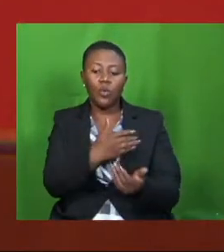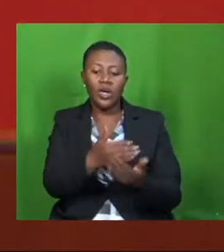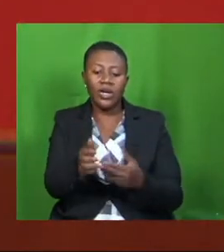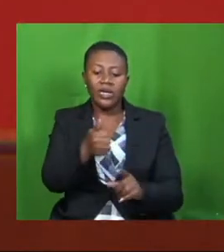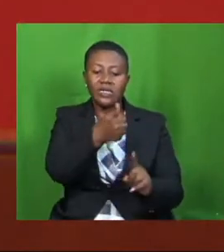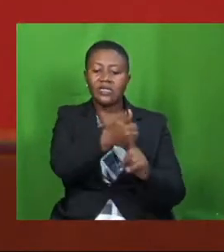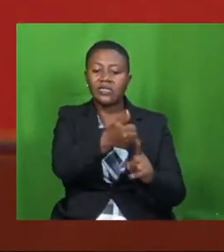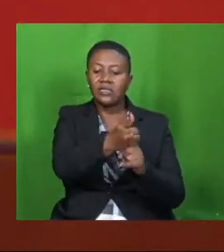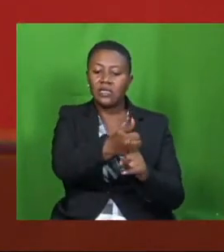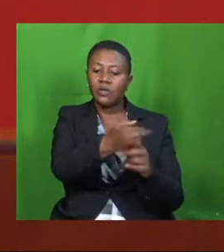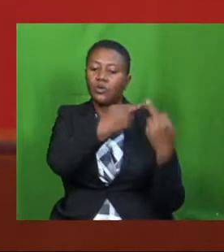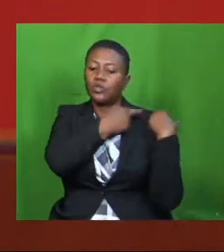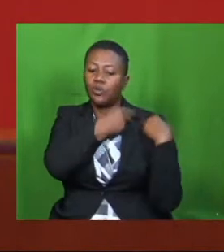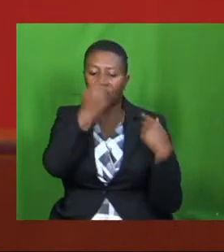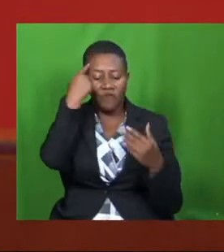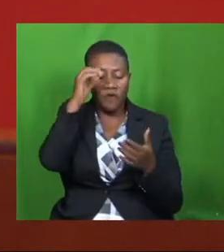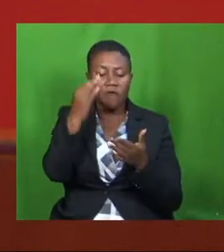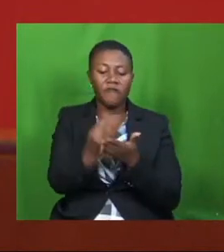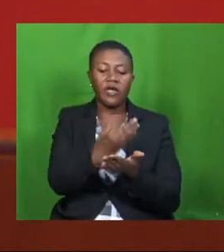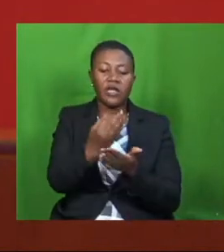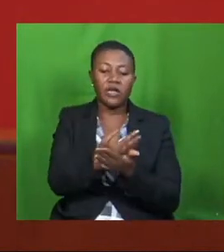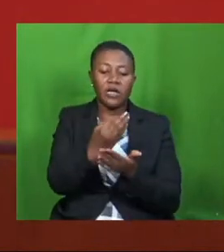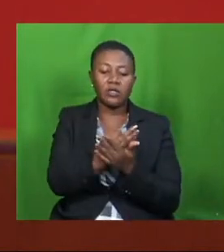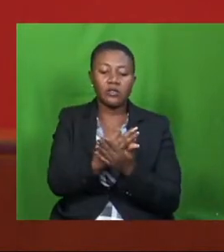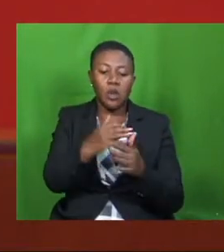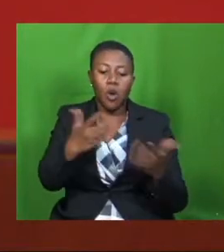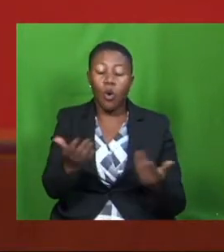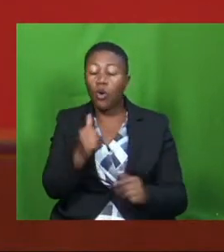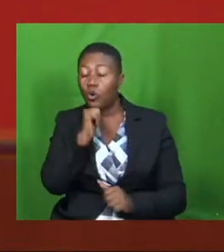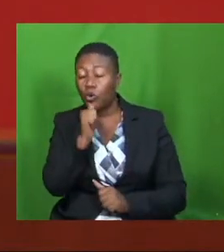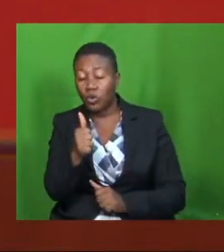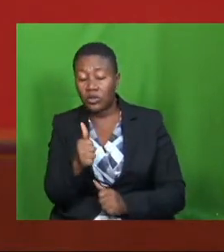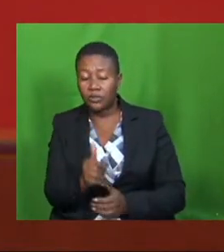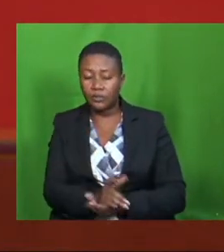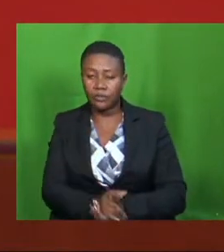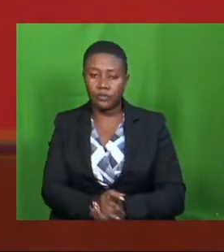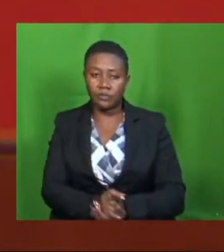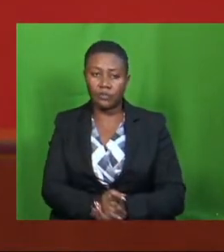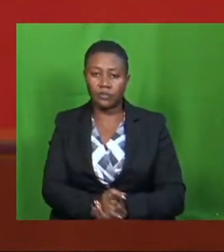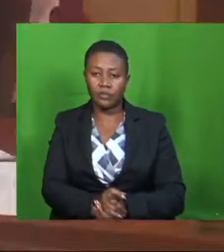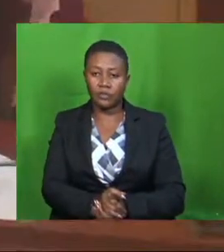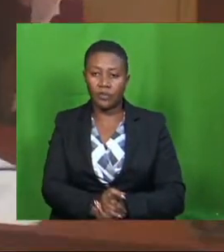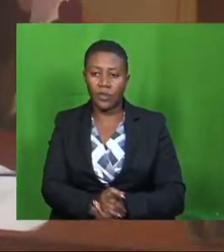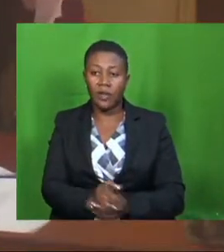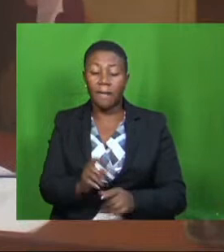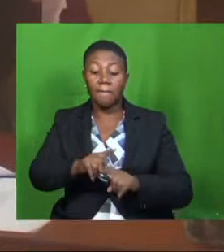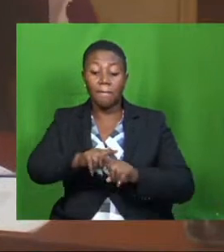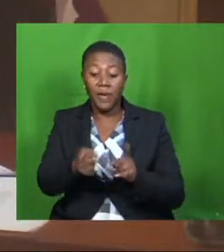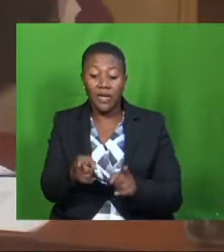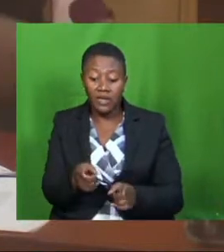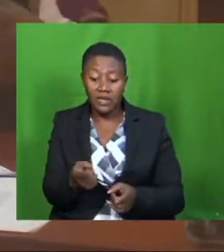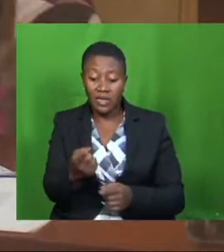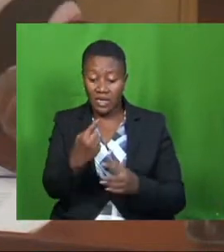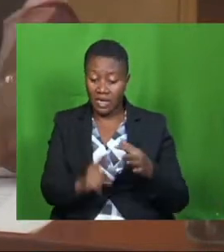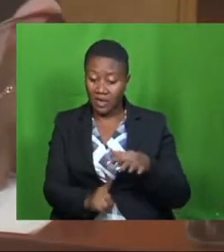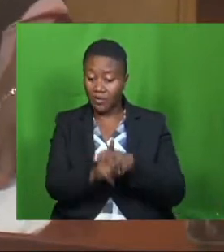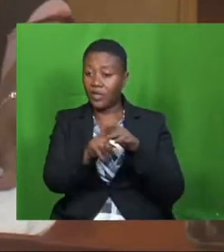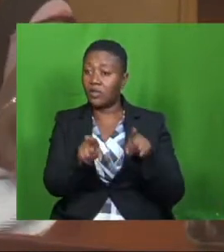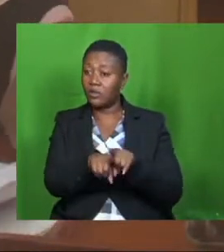people. And I did indicate that until that is done, a motion that